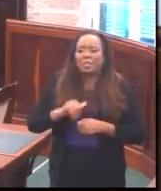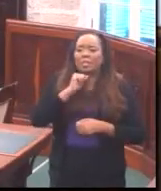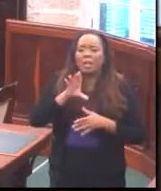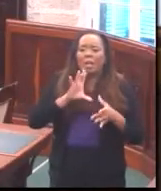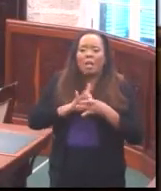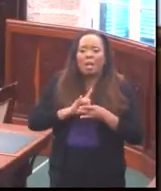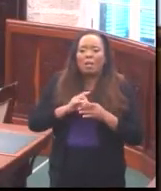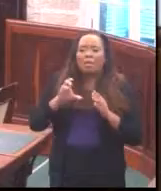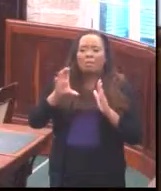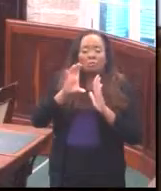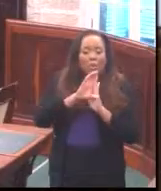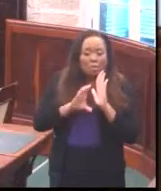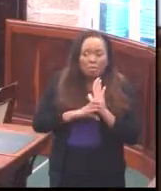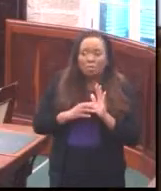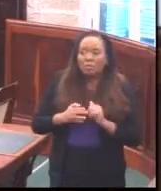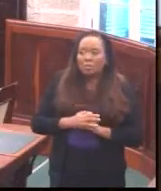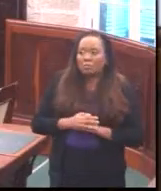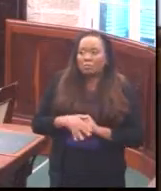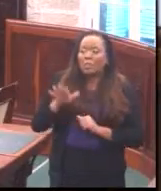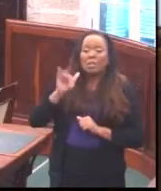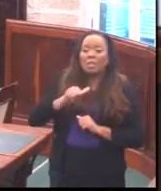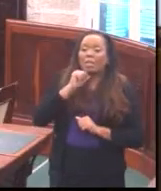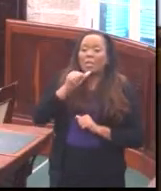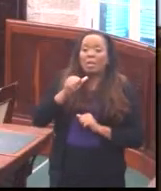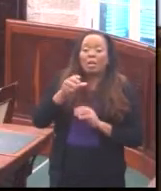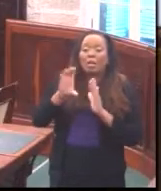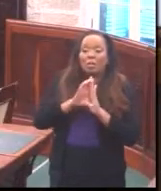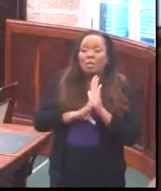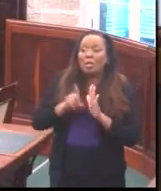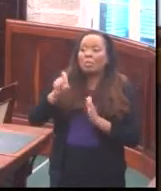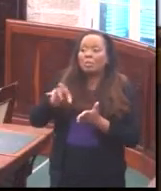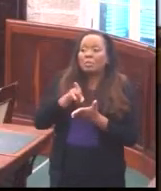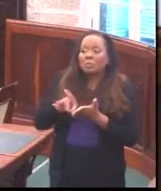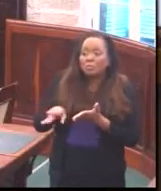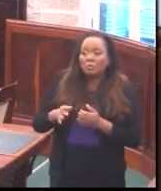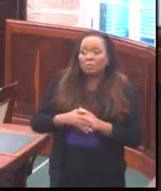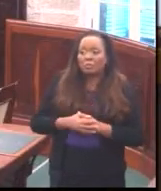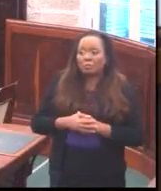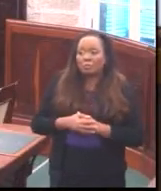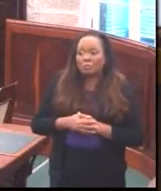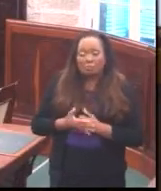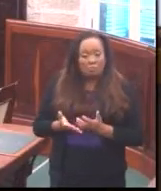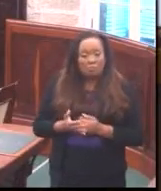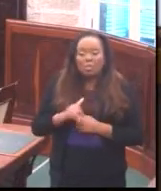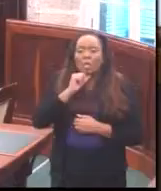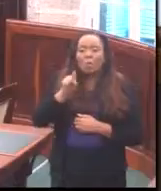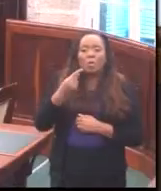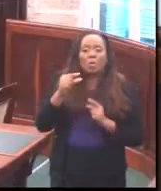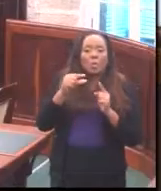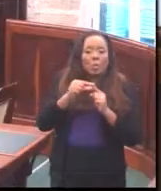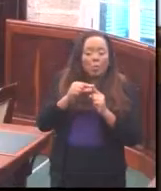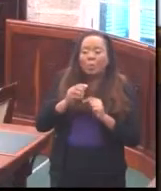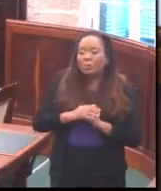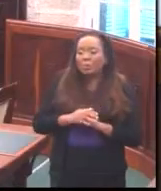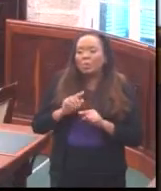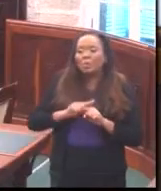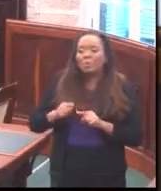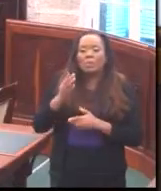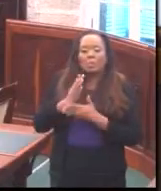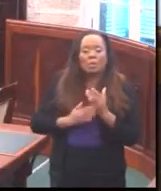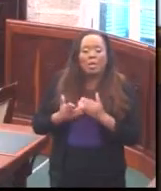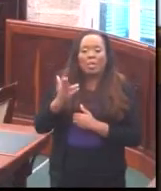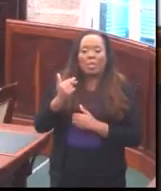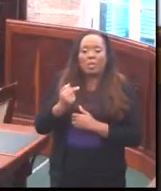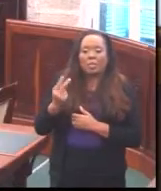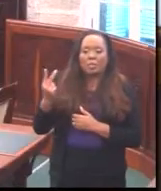13, subsection 2 is unconstitutional, and it must be removed. Not the mere removal of words. Section 13.2 must be removed